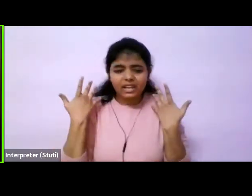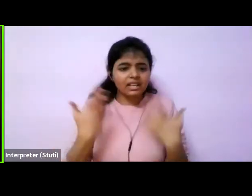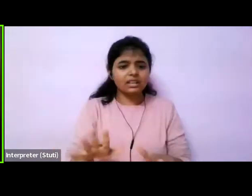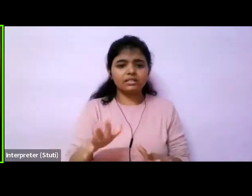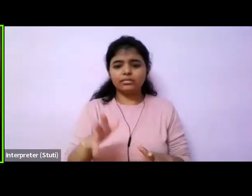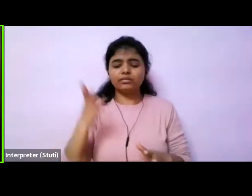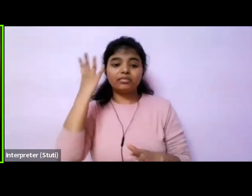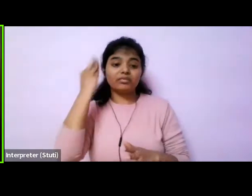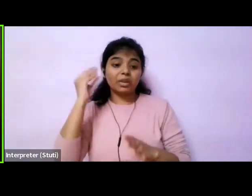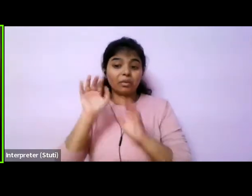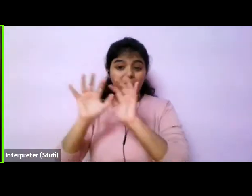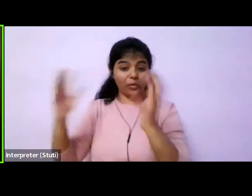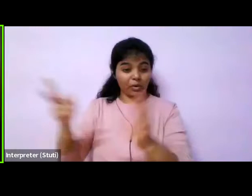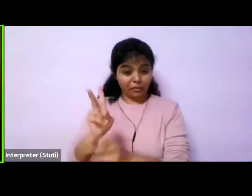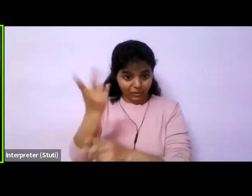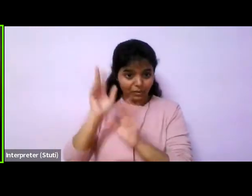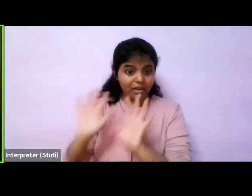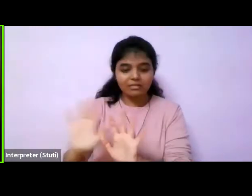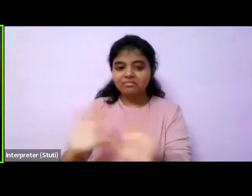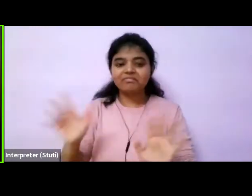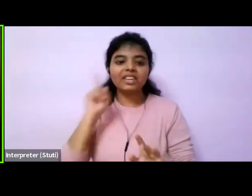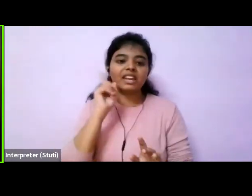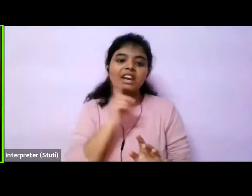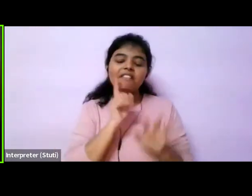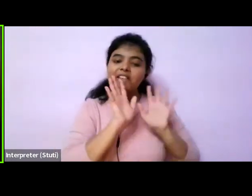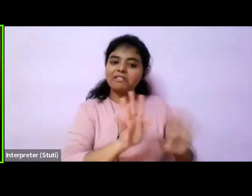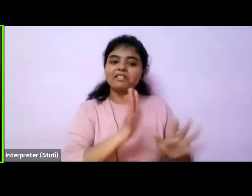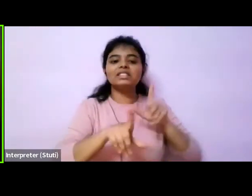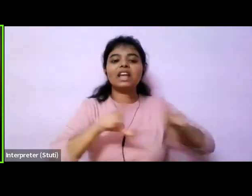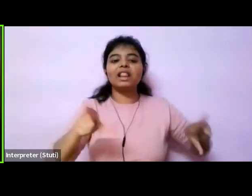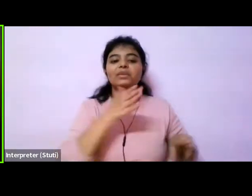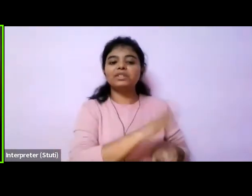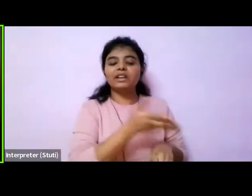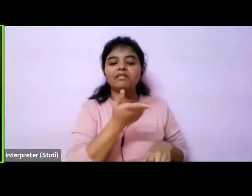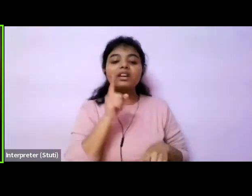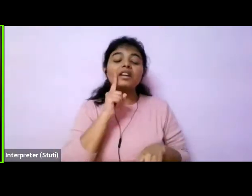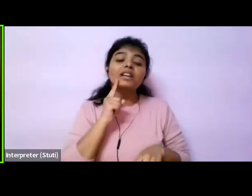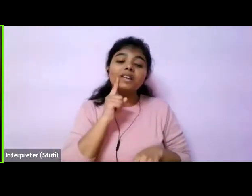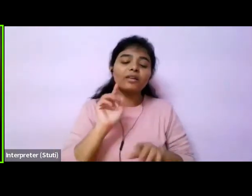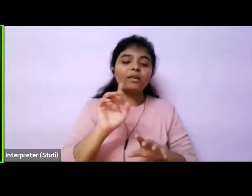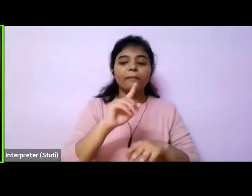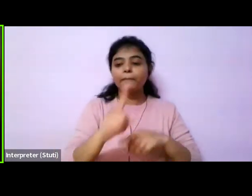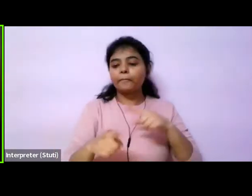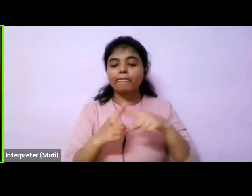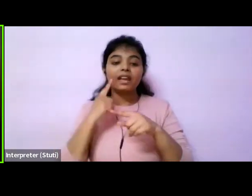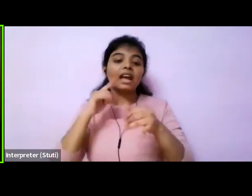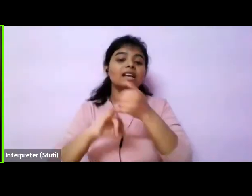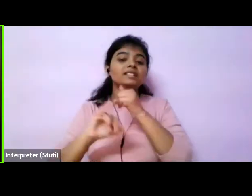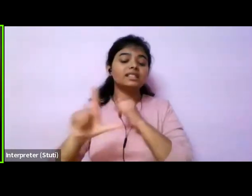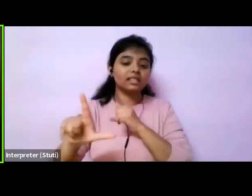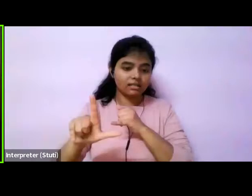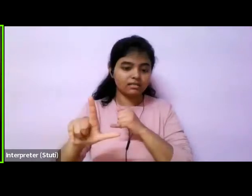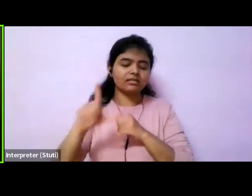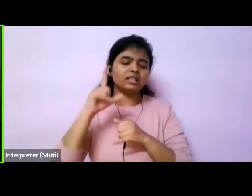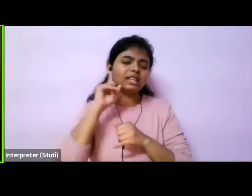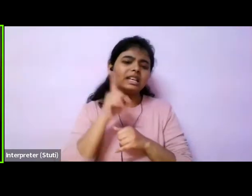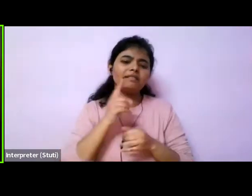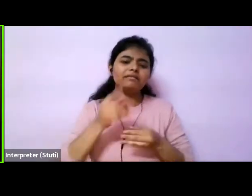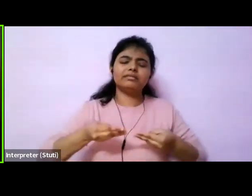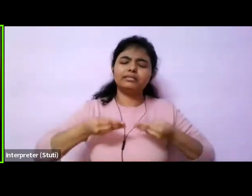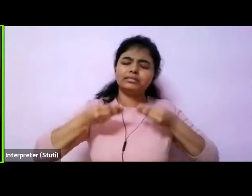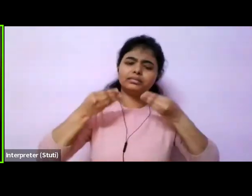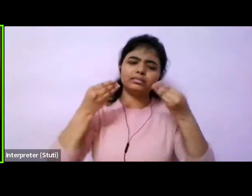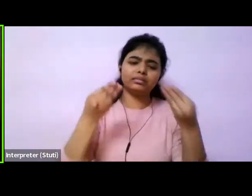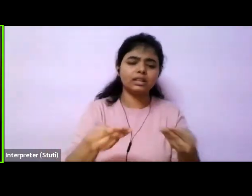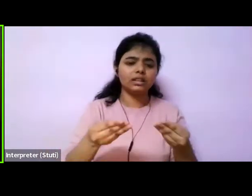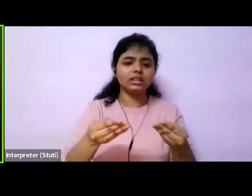the hearing-speaking world. In both Vasishta's narrative and Friedner's work, ISL is to the deaf much more than simply a